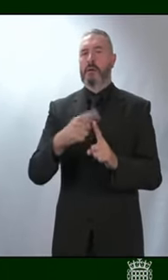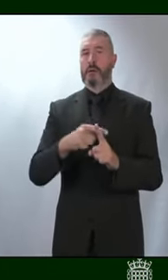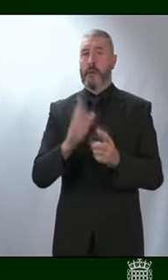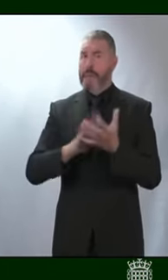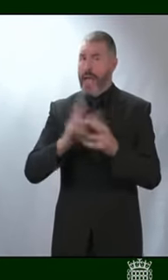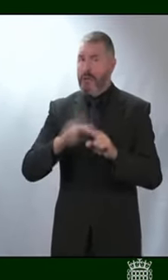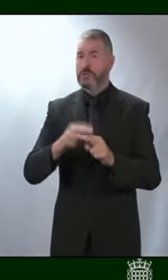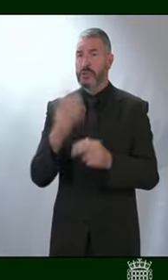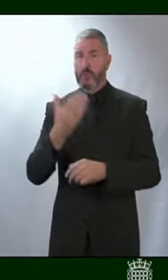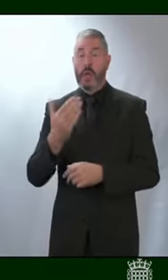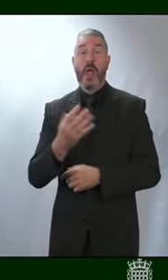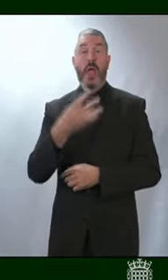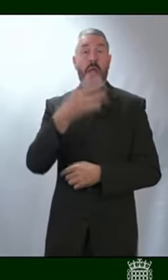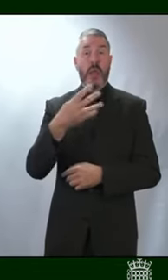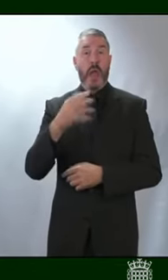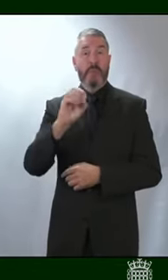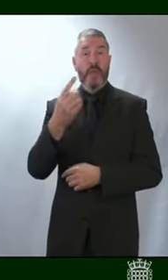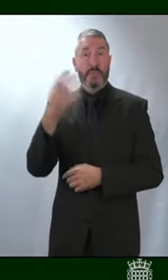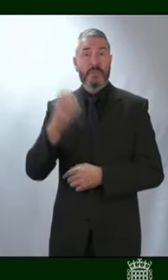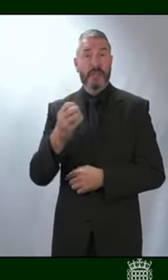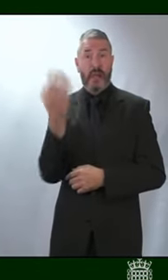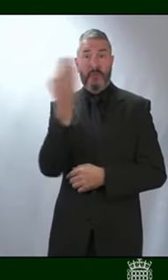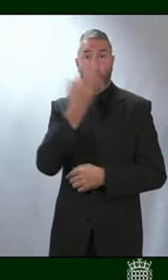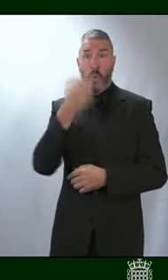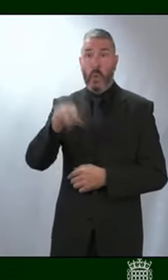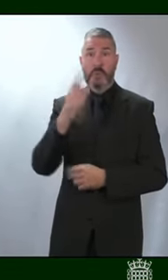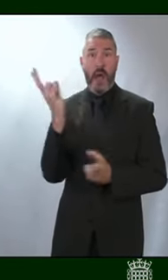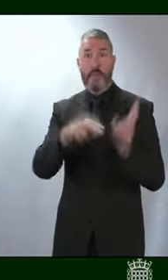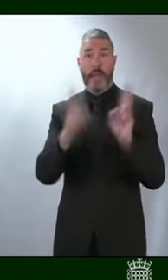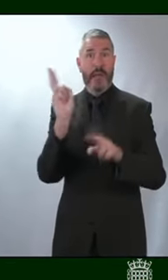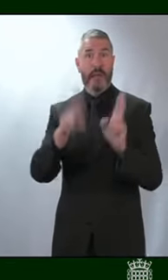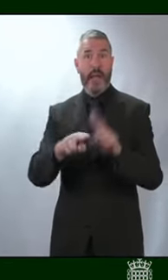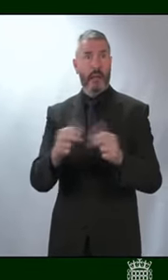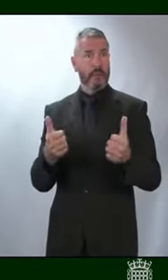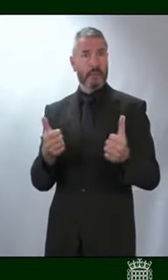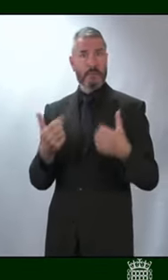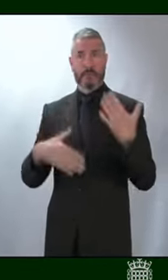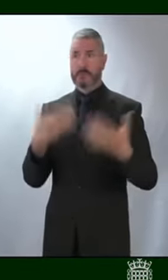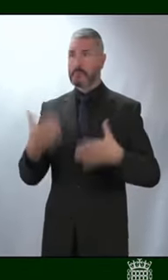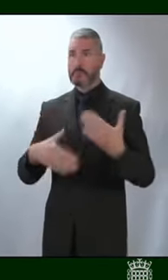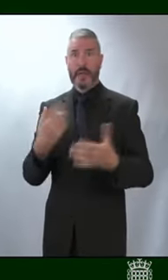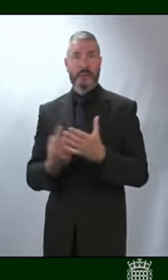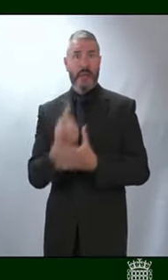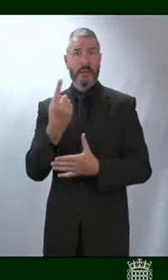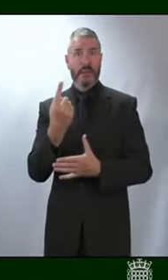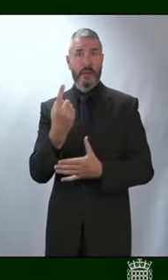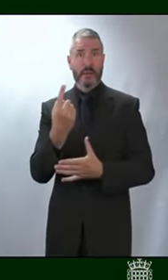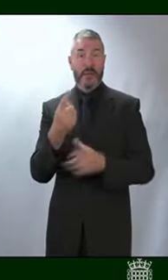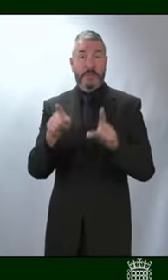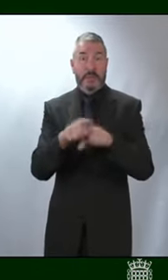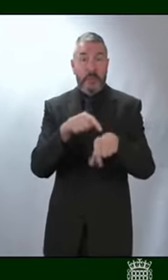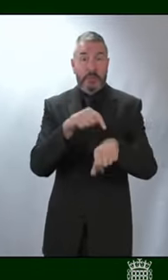pupils, 99.9% of our schools are now back. And in spite of all his attempts, I may